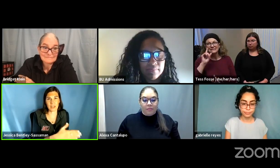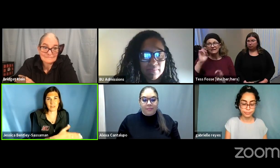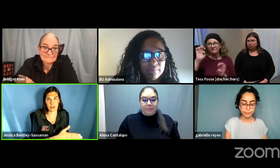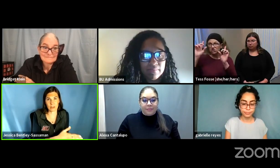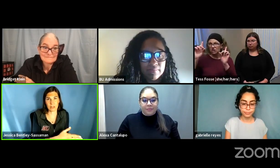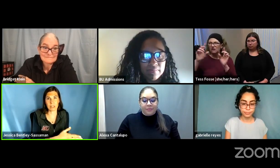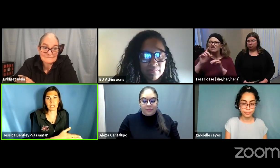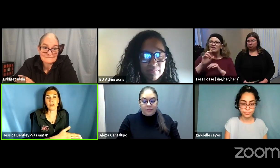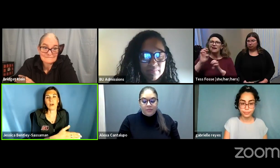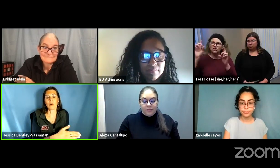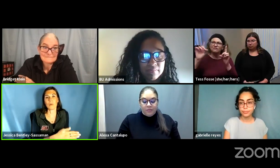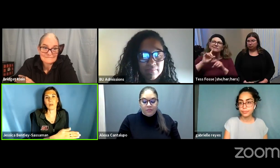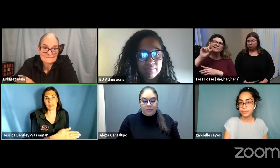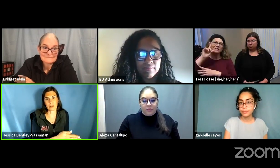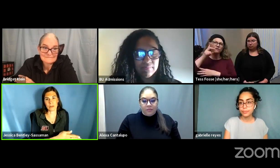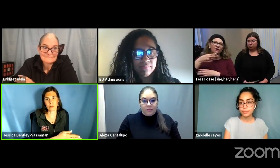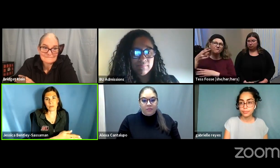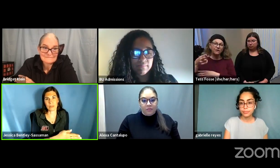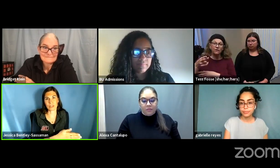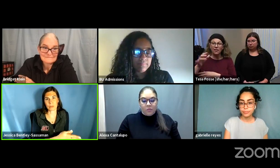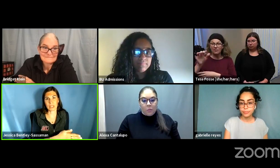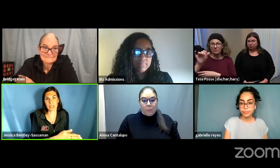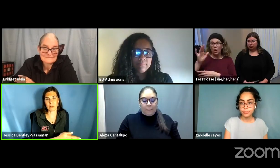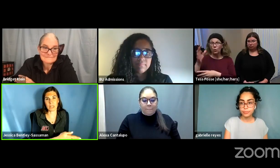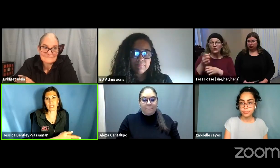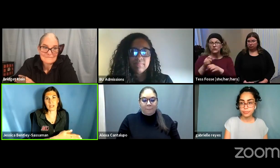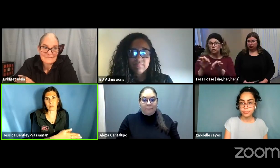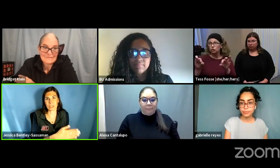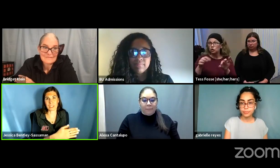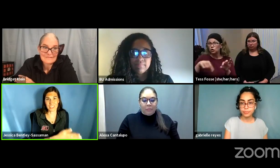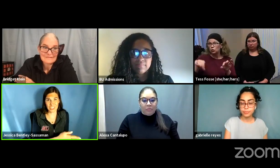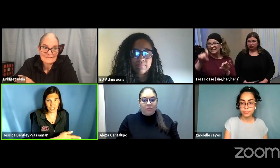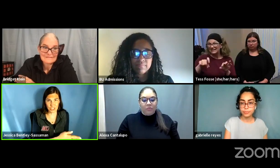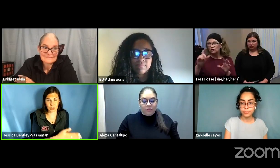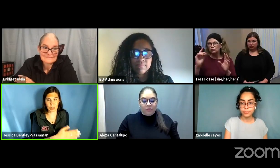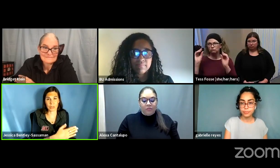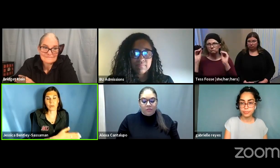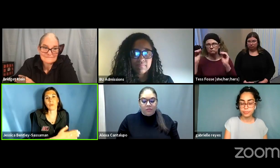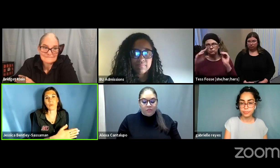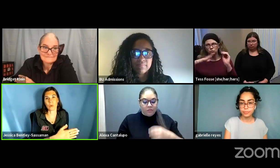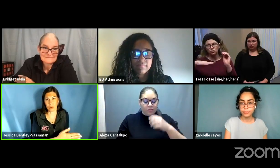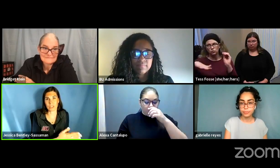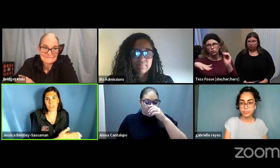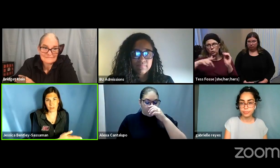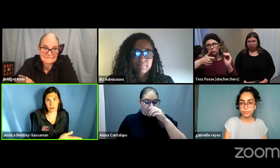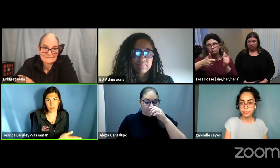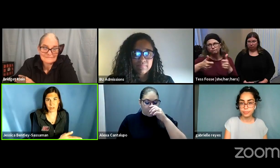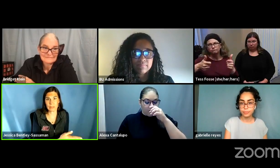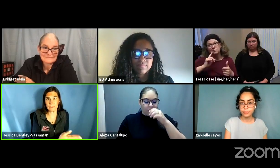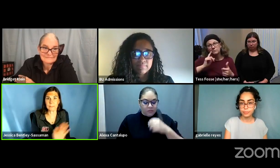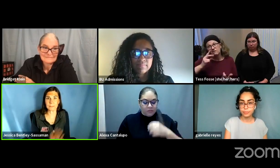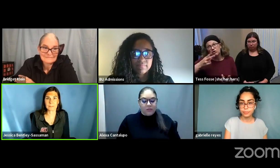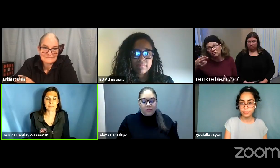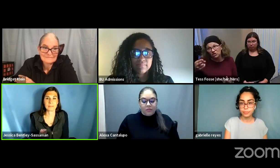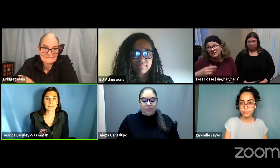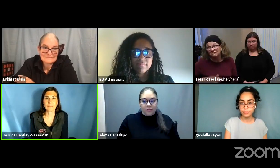Education of the deaf and hard of hearing will get you the degree that you need in order to teach children who are deaf and hard of